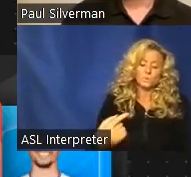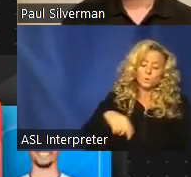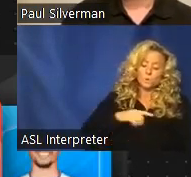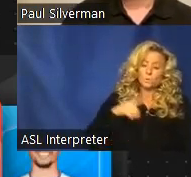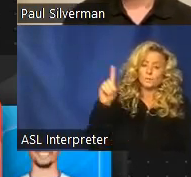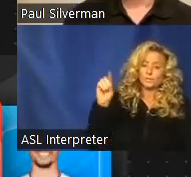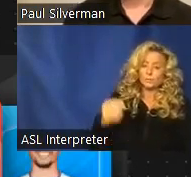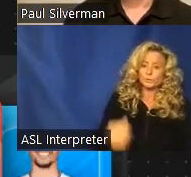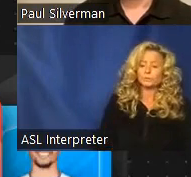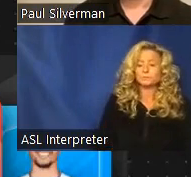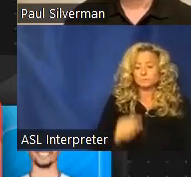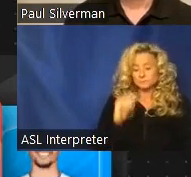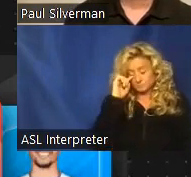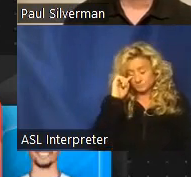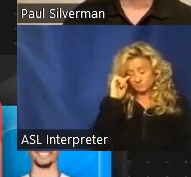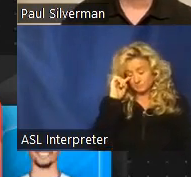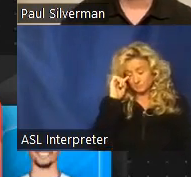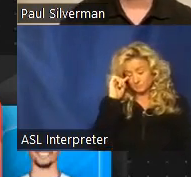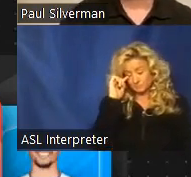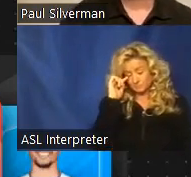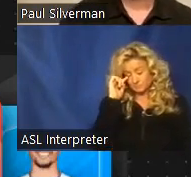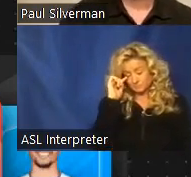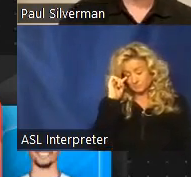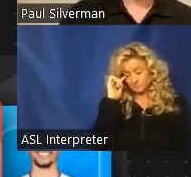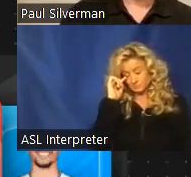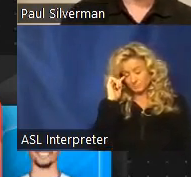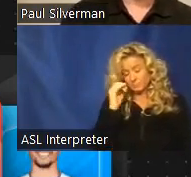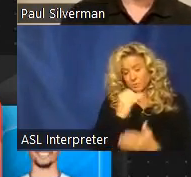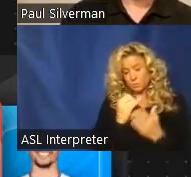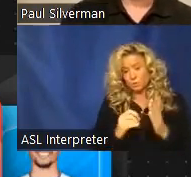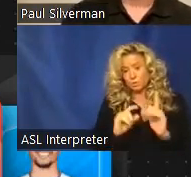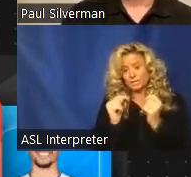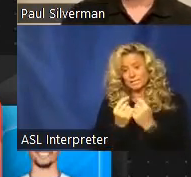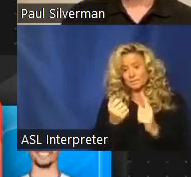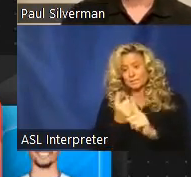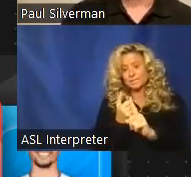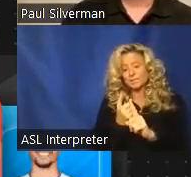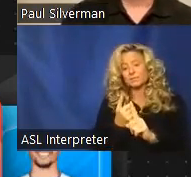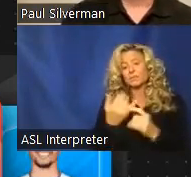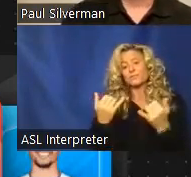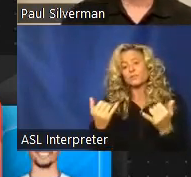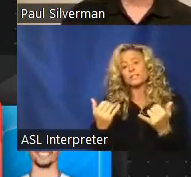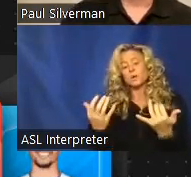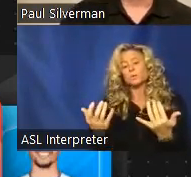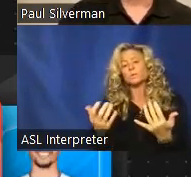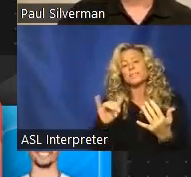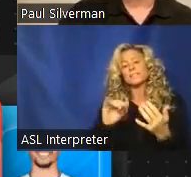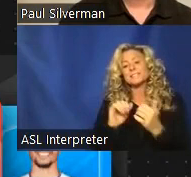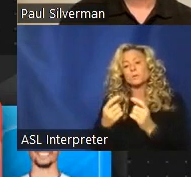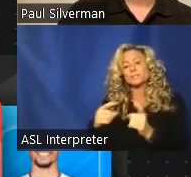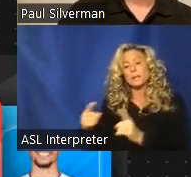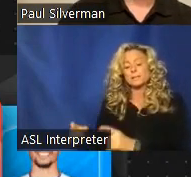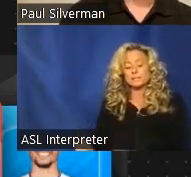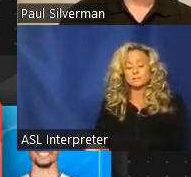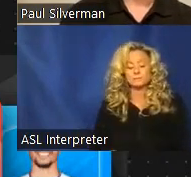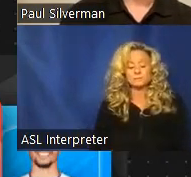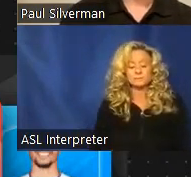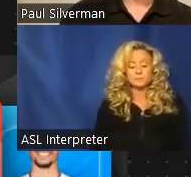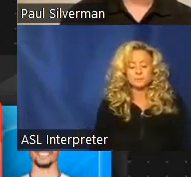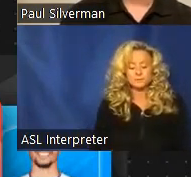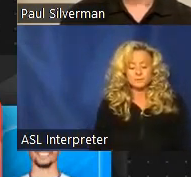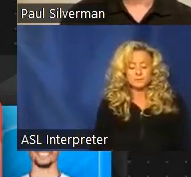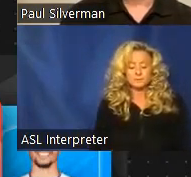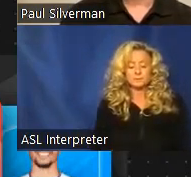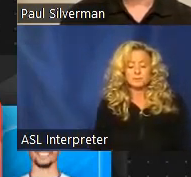with artists that are on our team and artists that are partners. At least for now, that's how it's done. I know some of our some